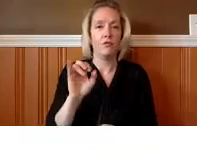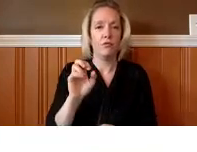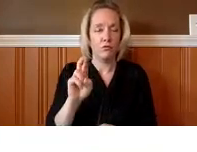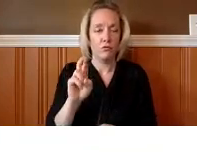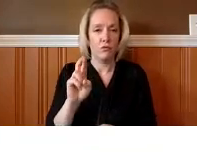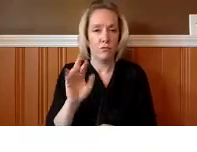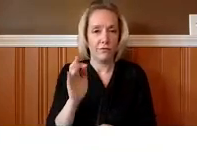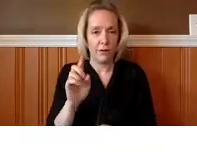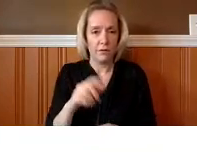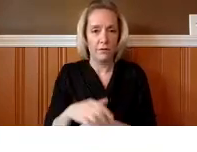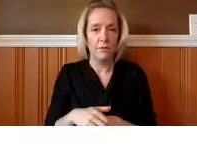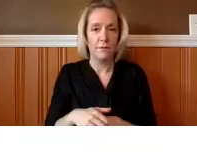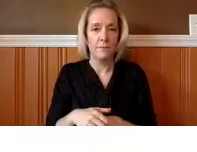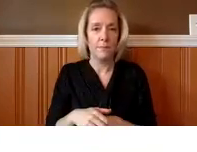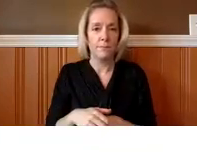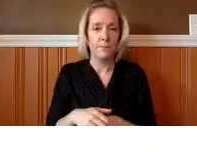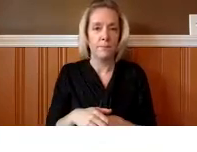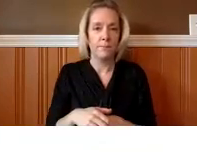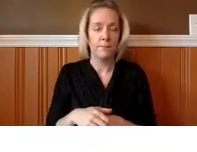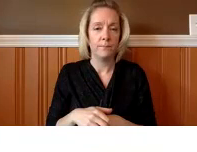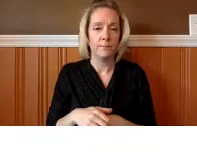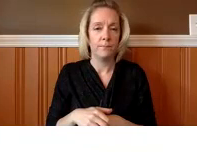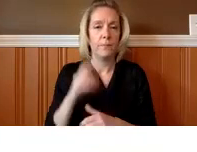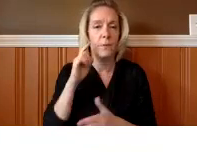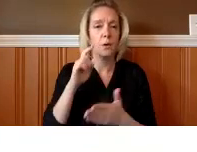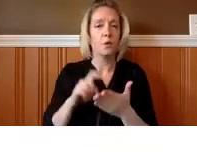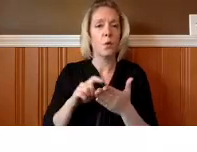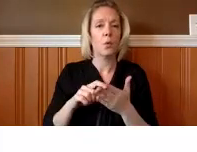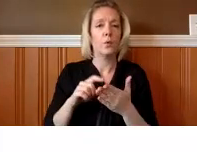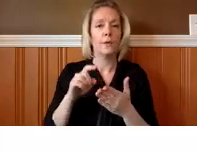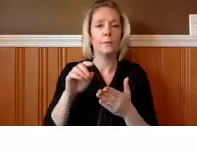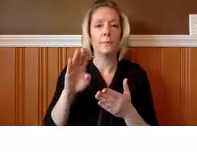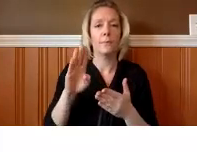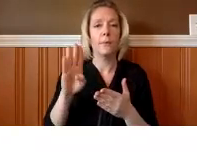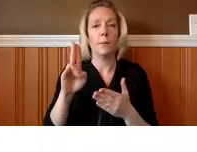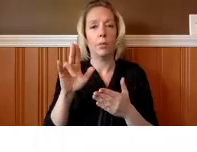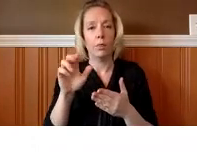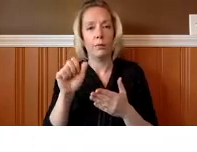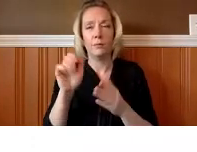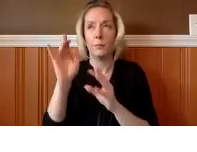And this little crooked here looking at those bubbles that are up in his superior visual field.